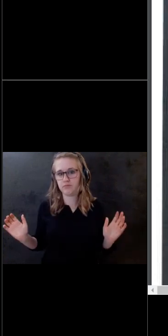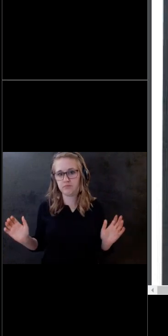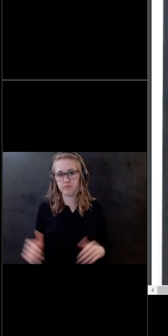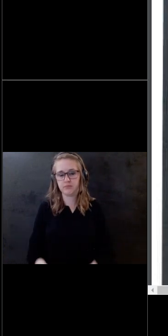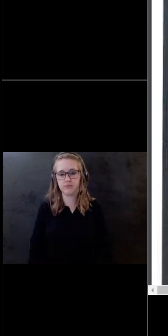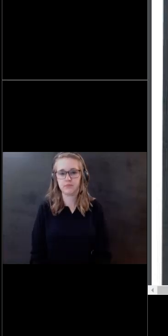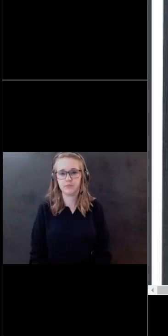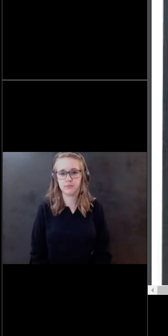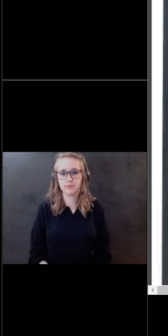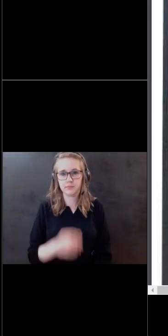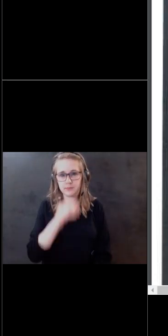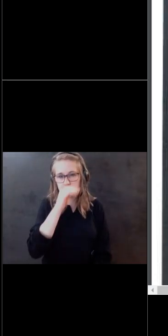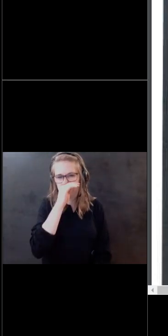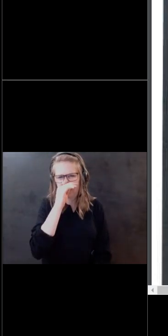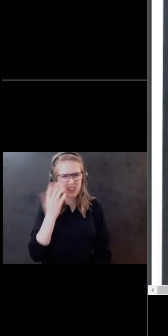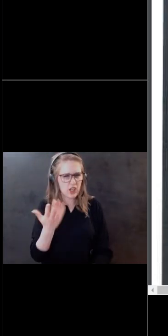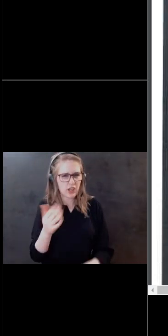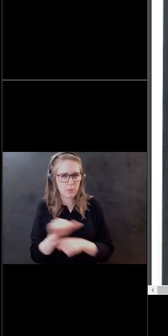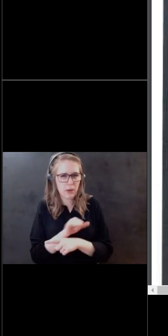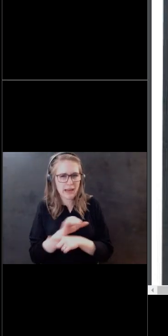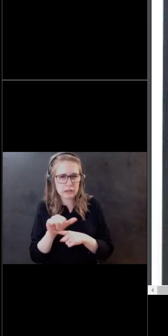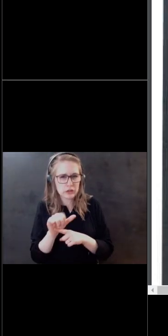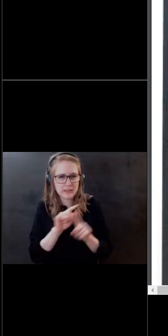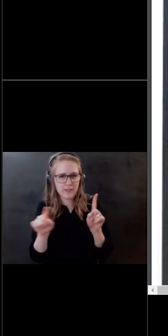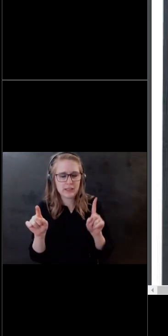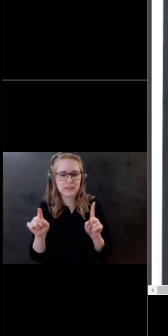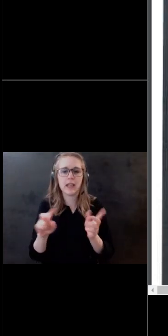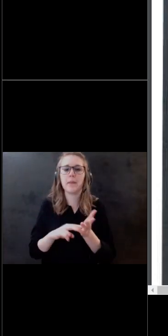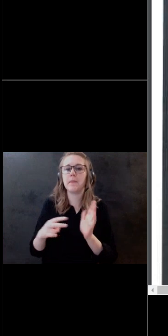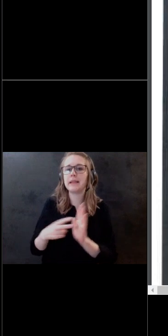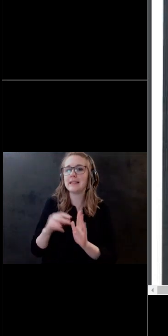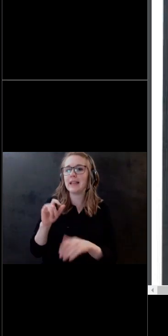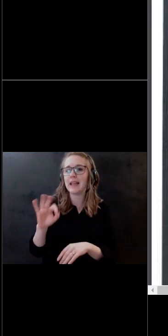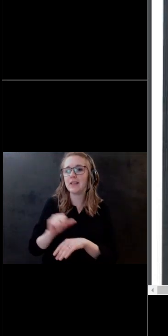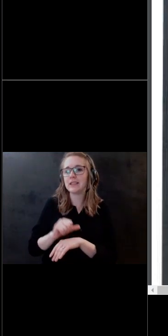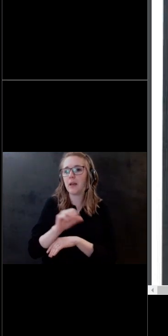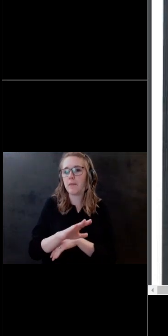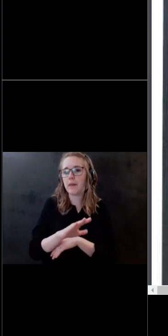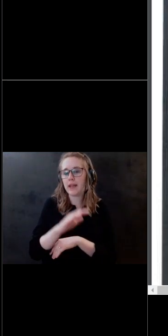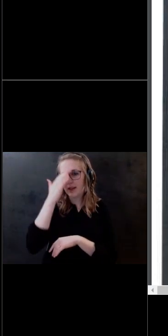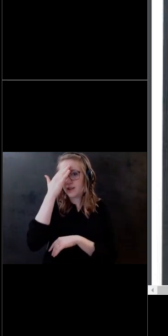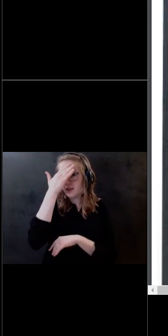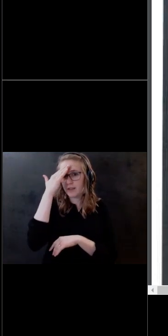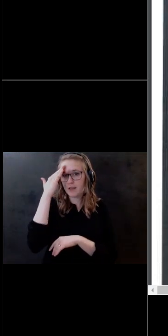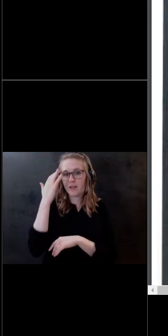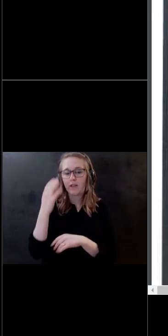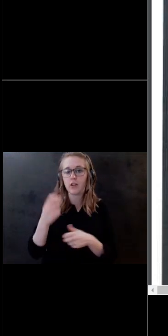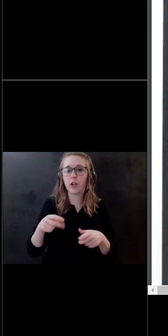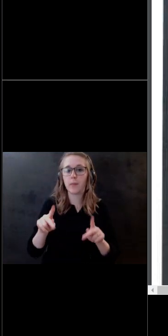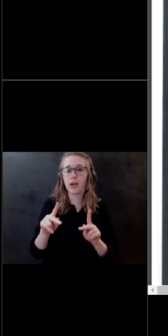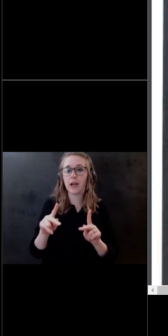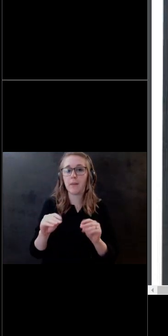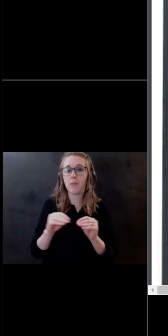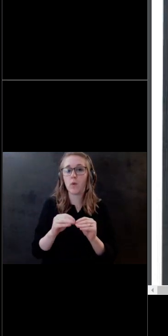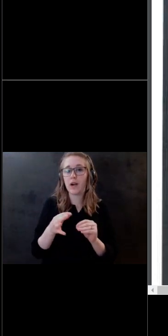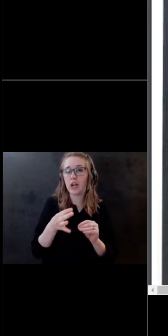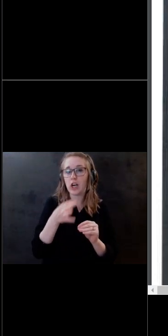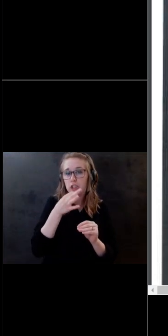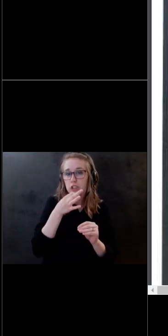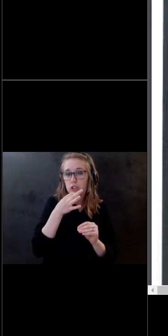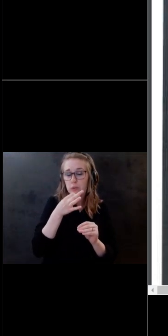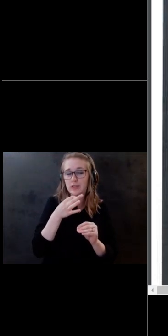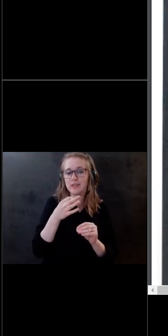out there as an option. Is there a practical difference to that? I mean, the practical difference is if they were to submit their submit for permits sooner than that, which I think Ms.